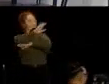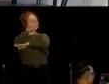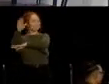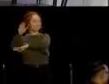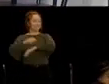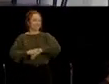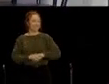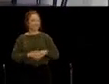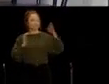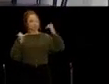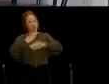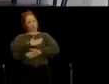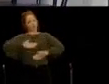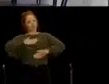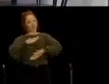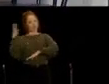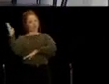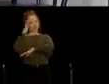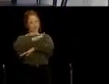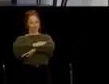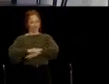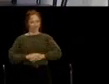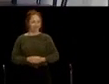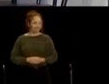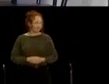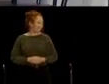Hope you all had a great day.